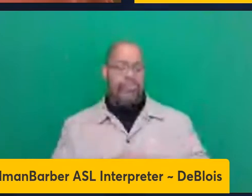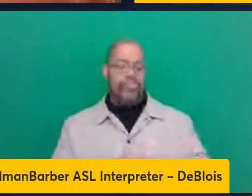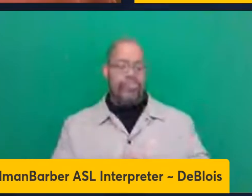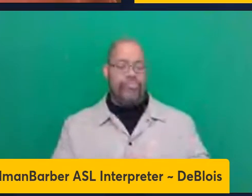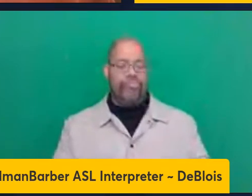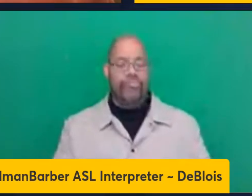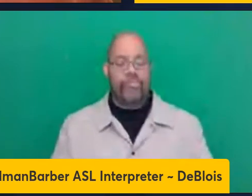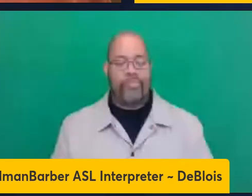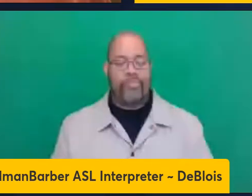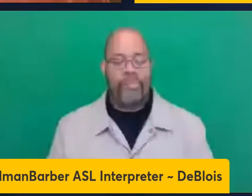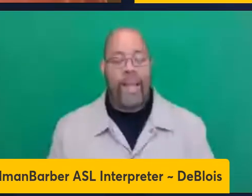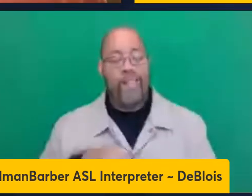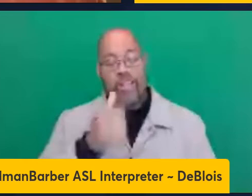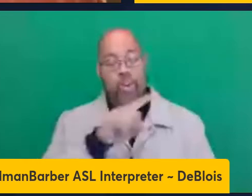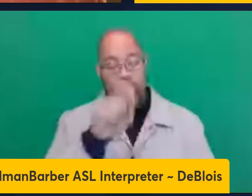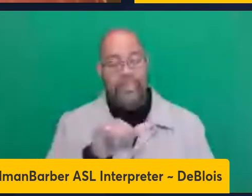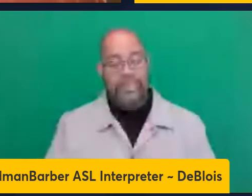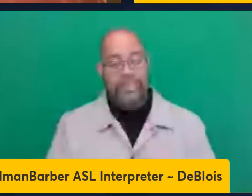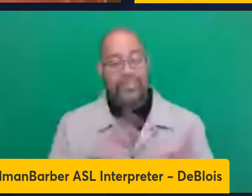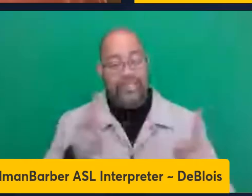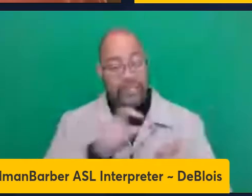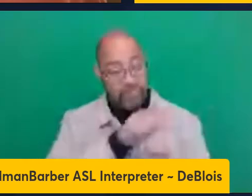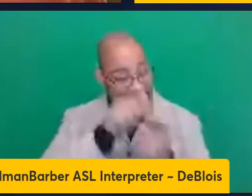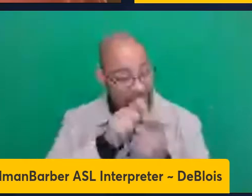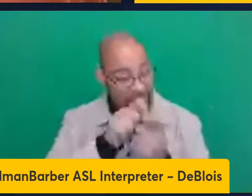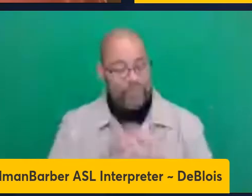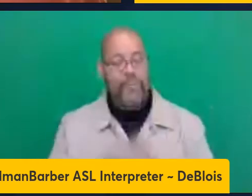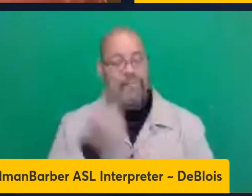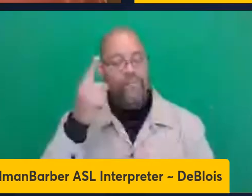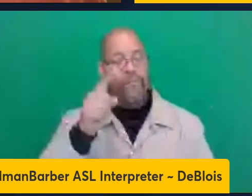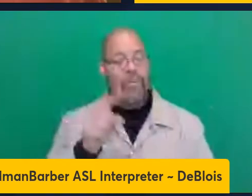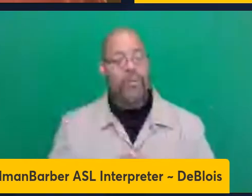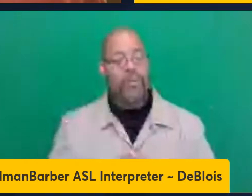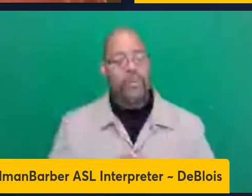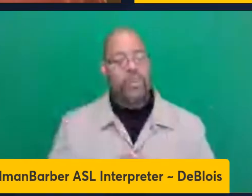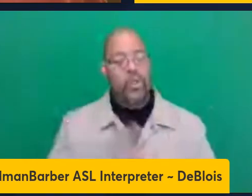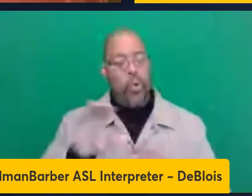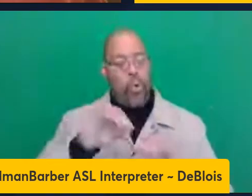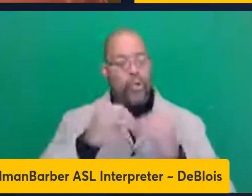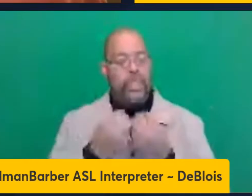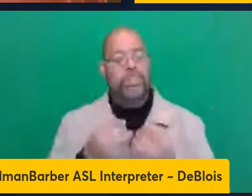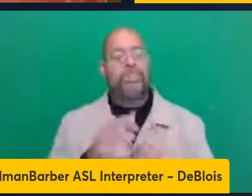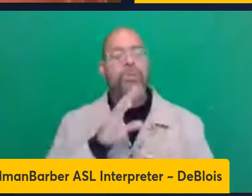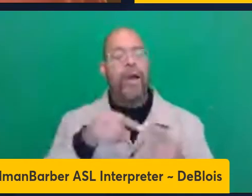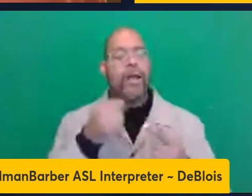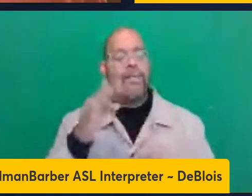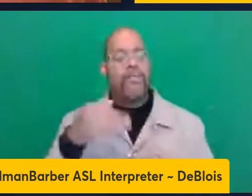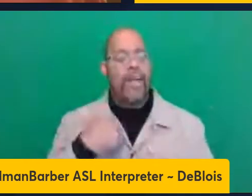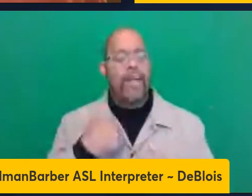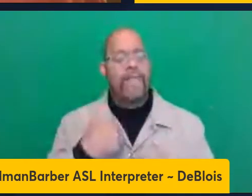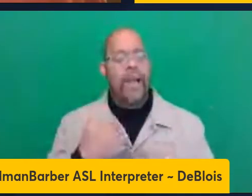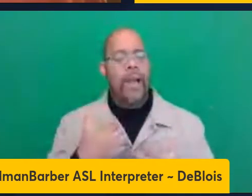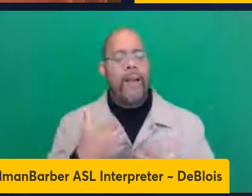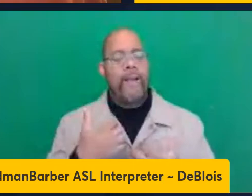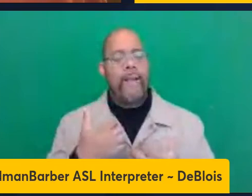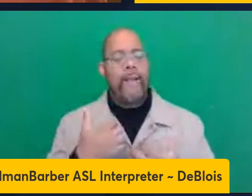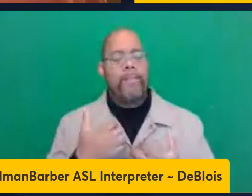Okay, so we have another question that's very specific for Wagbig, asking about whether there's a mouse facility in